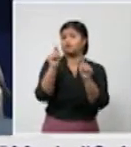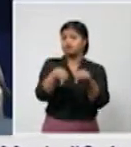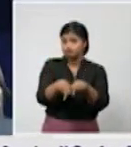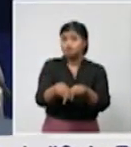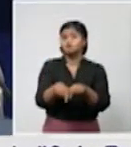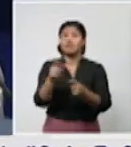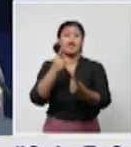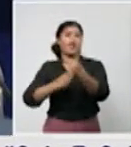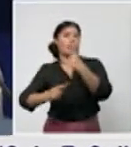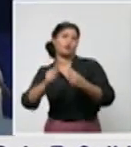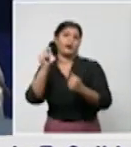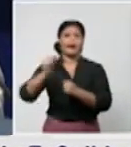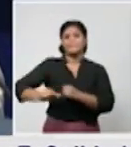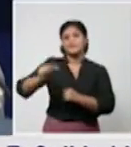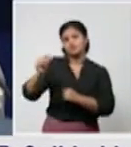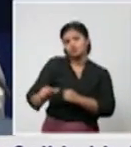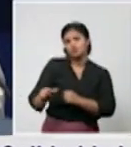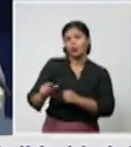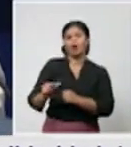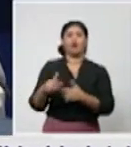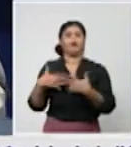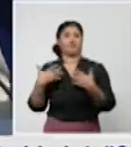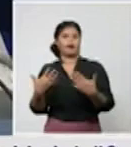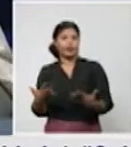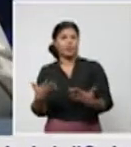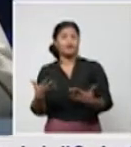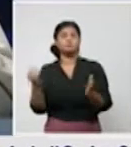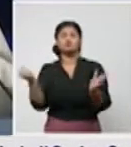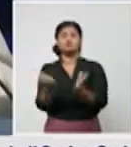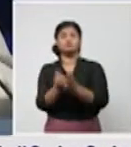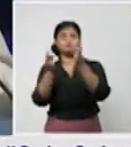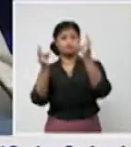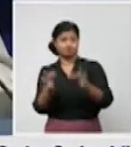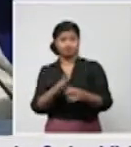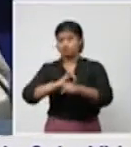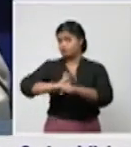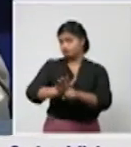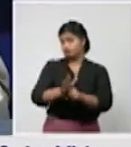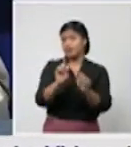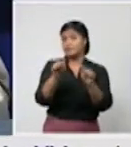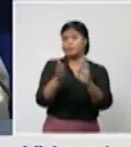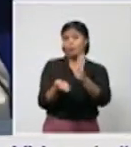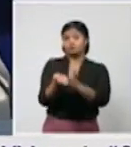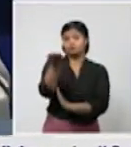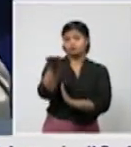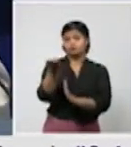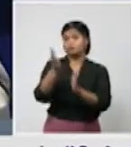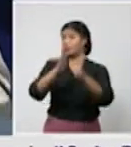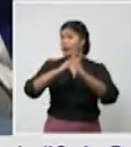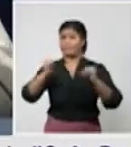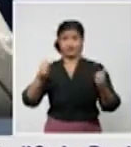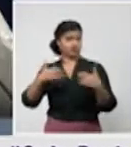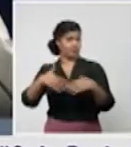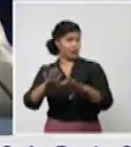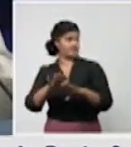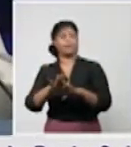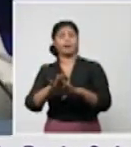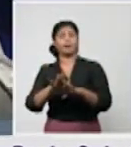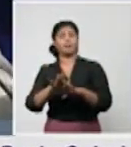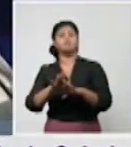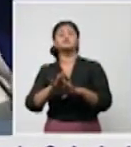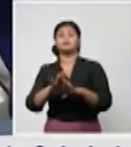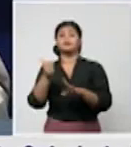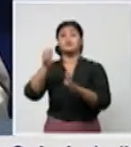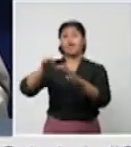medical supervision. But this does not explain such a high figure. However, every time there's a new focus of